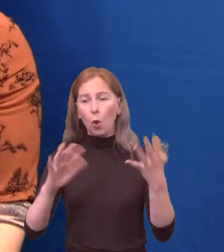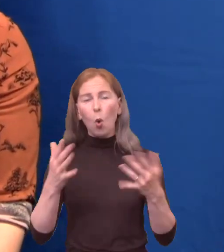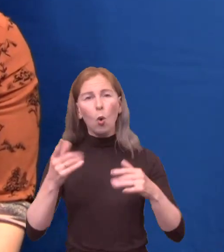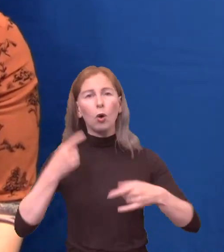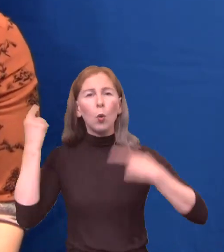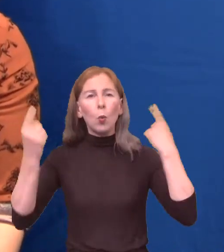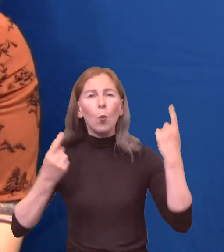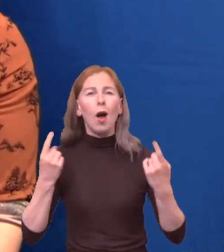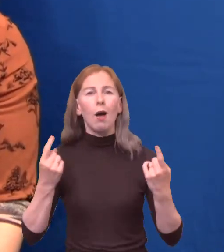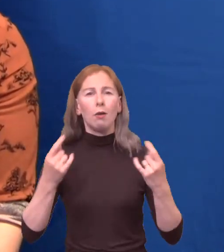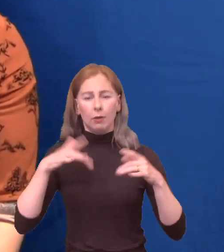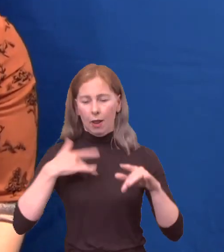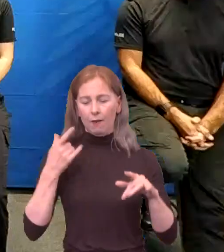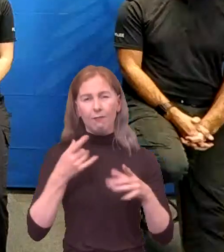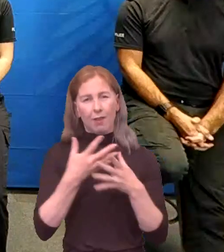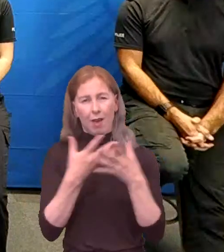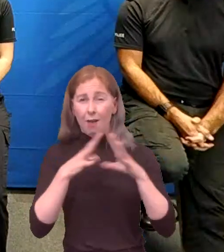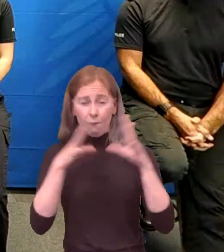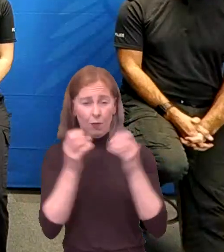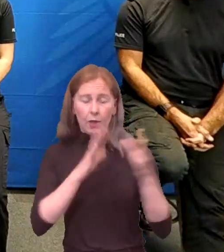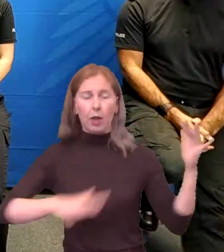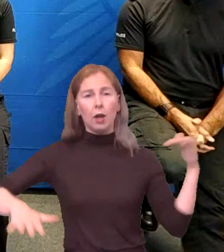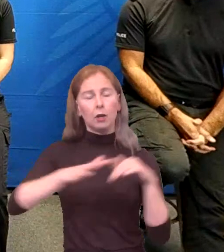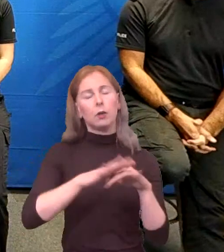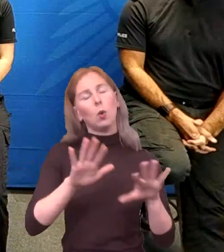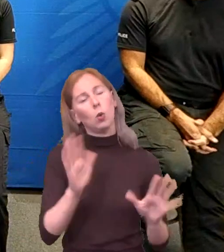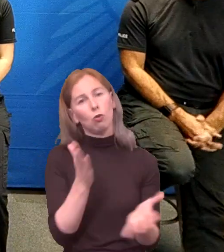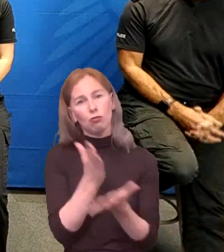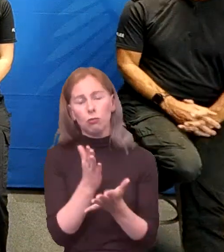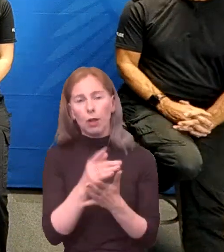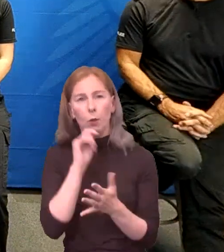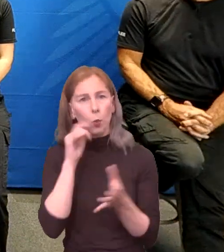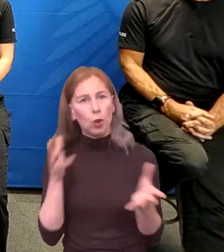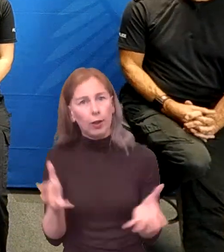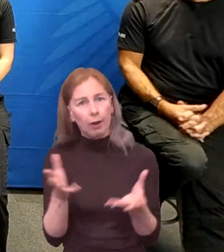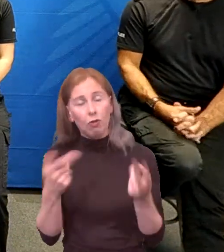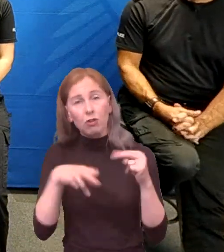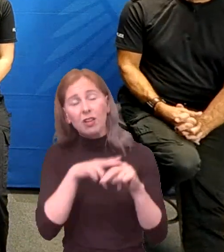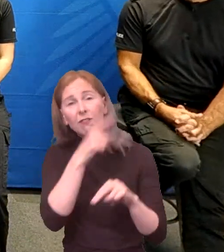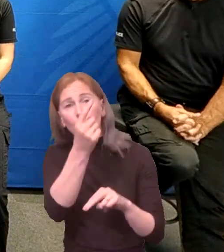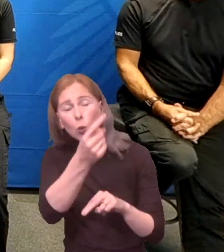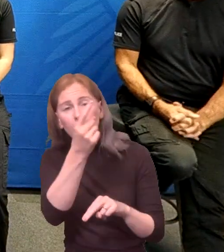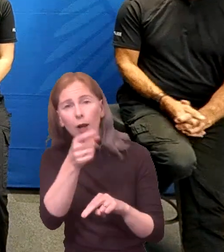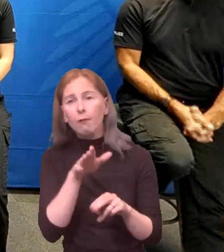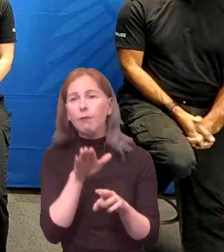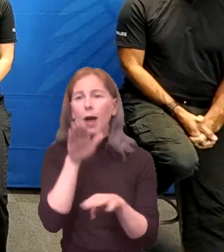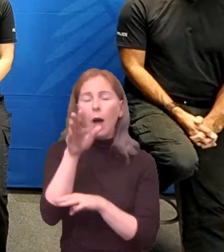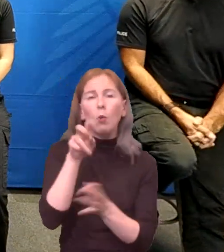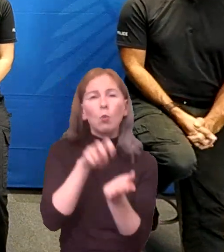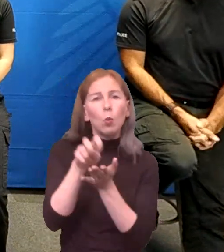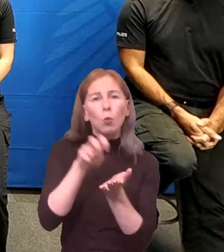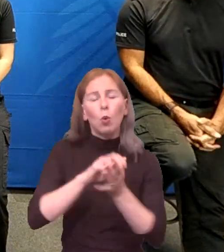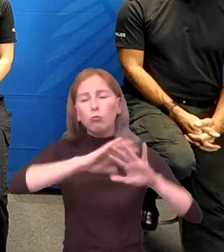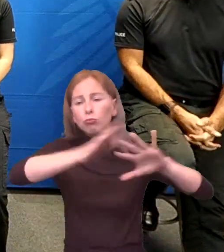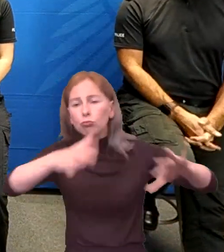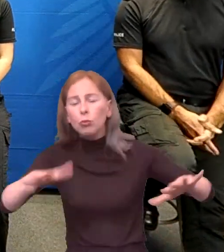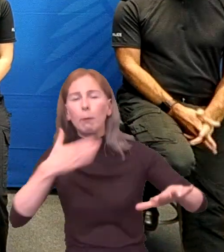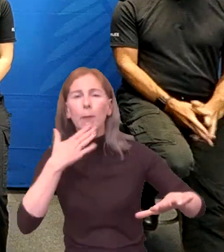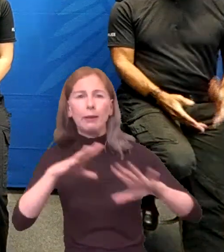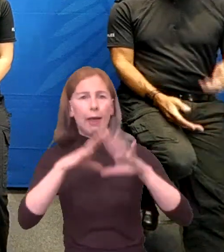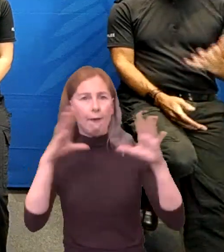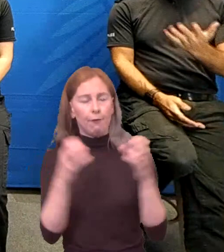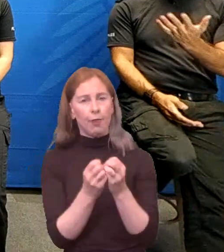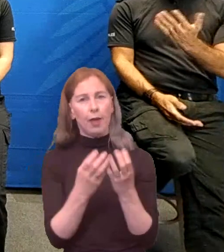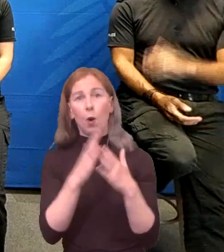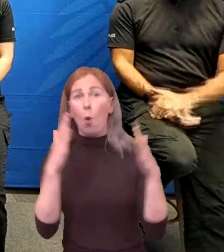everything around it, really. So we would really encourage, certainly if you're out in the countryside, to have that responsible attitude of taking everything home with you. I think the